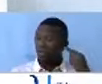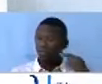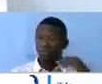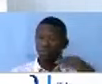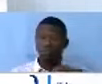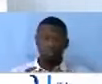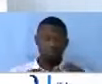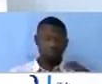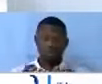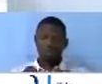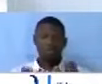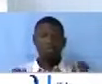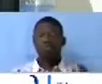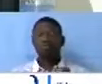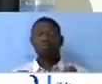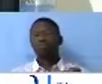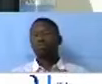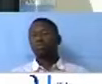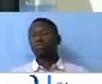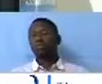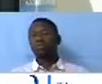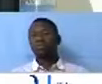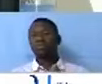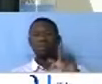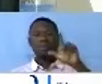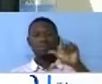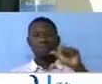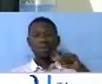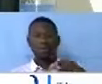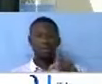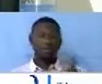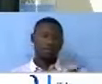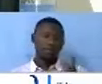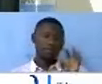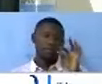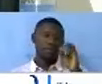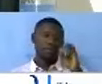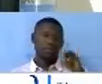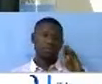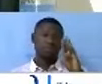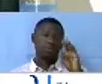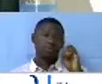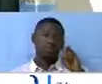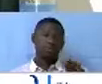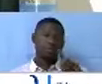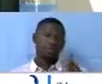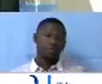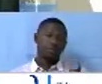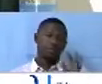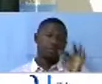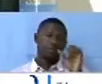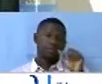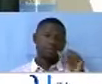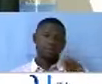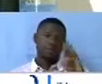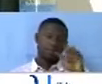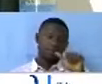complaining. Lam Tombong Tamba, did he go along with the tortures? Long term bomb